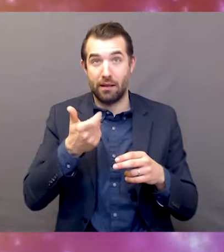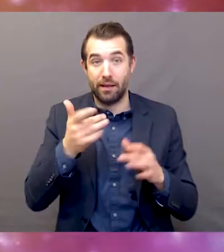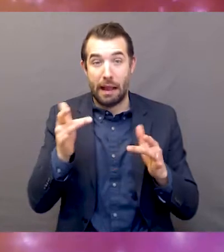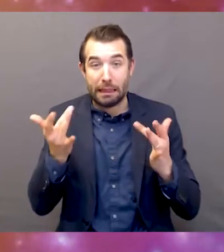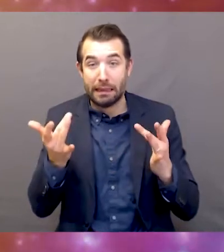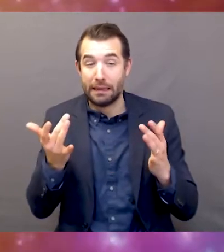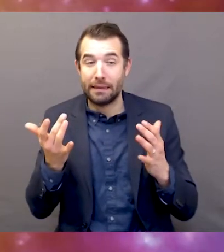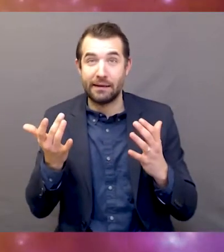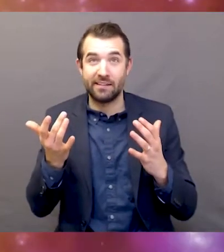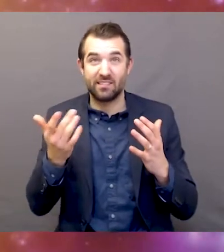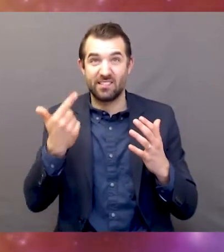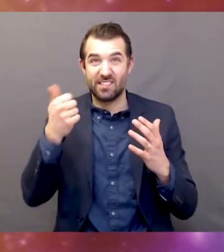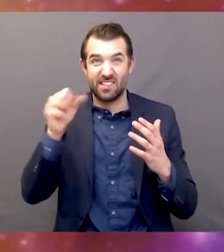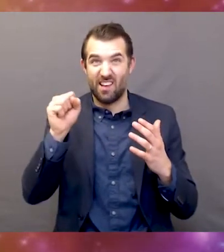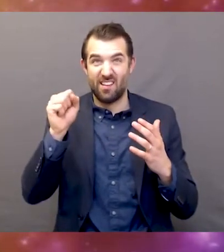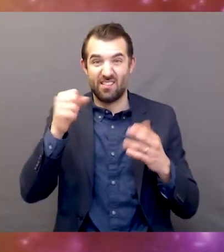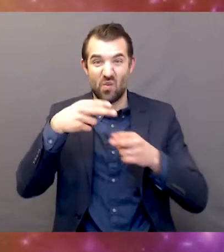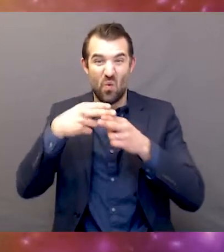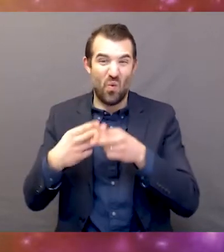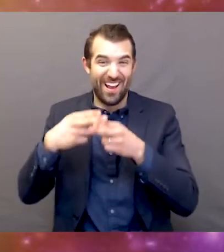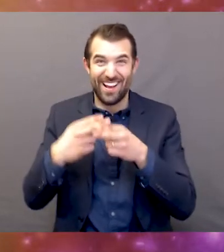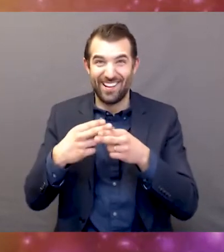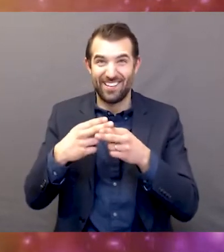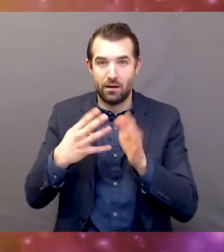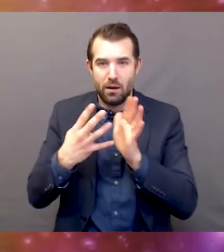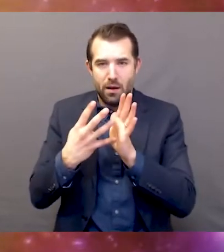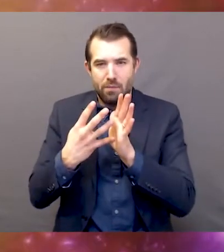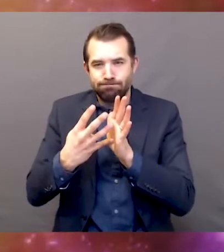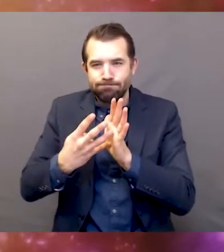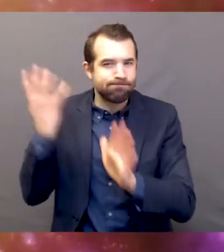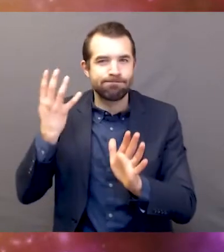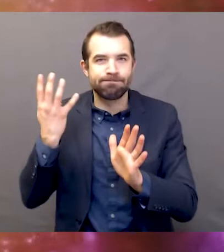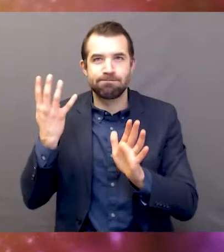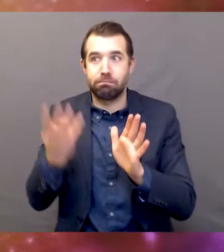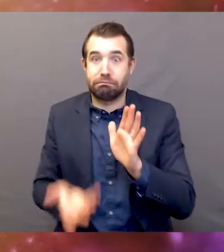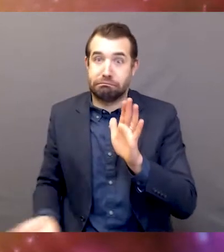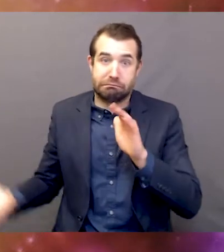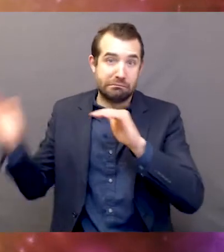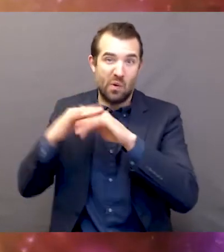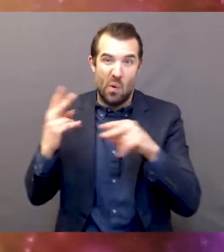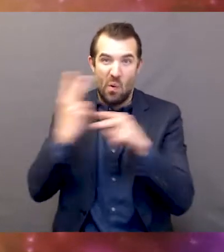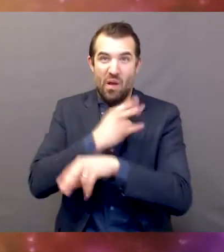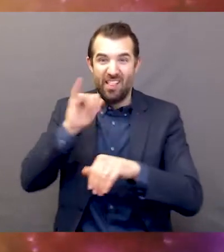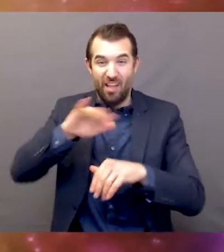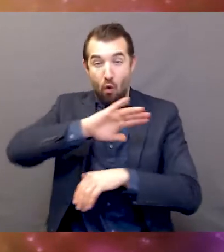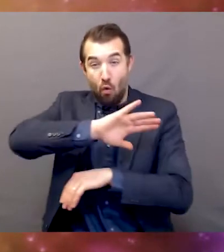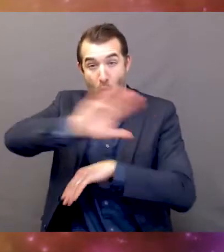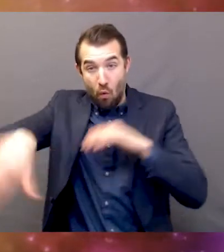so vast that the gas mass is 4 times more massive than that of all the stars in all the